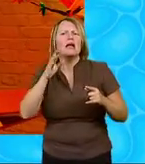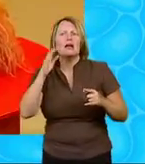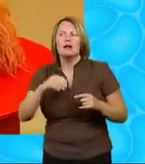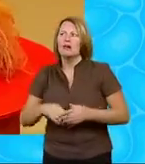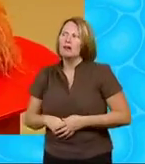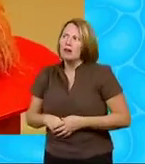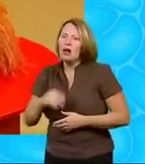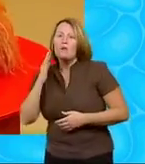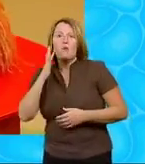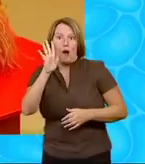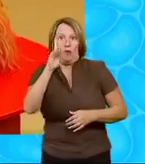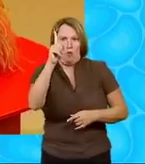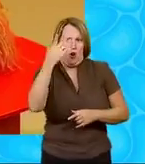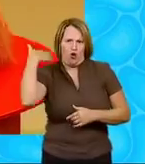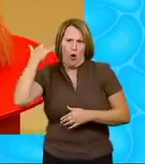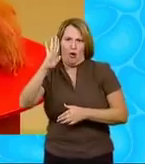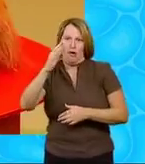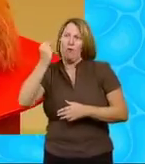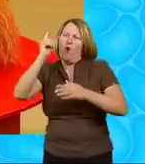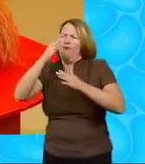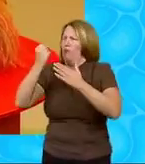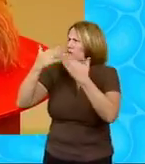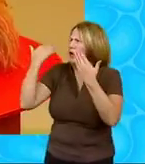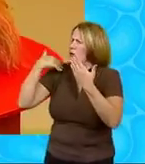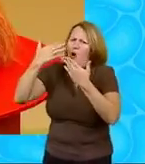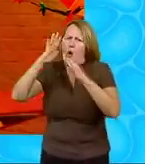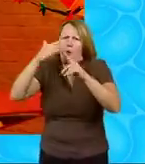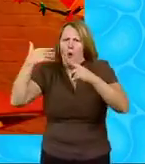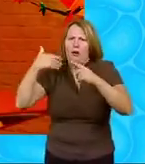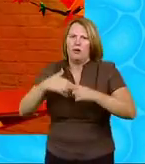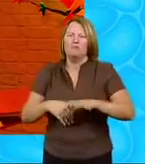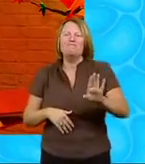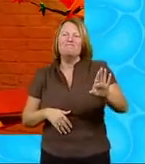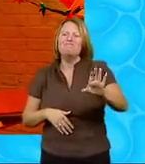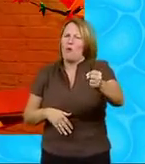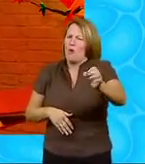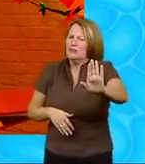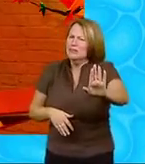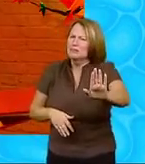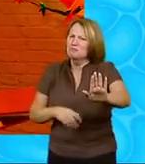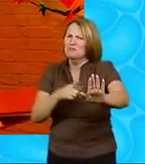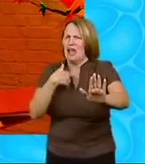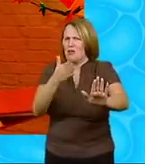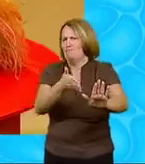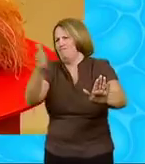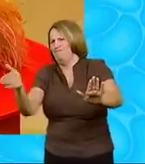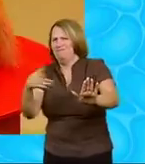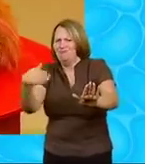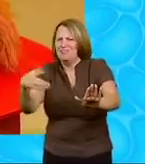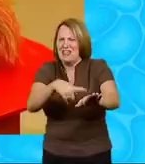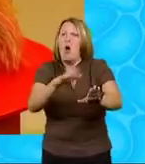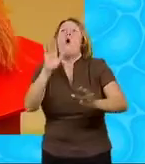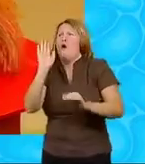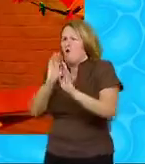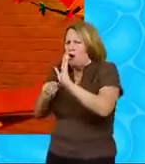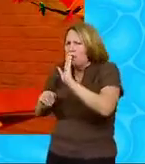day. Not very long ago. Maybe more than a few days. Yeah. I tell you what we'll do there, Dib Dab. We'll just hold you and get the rest of that story a bit later on. That's